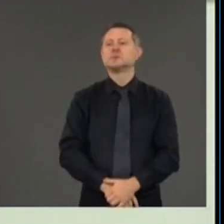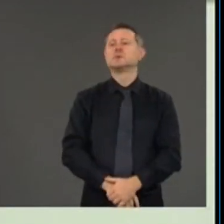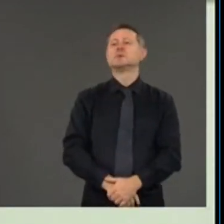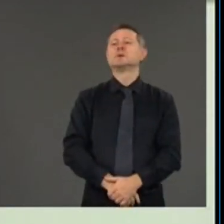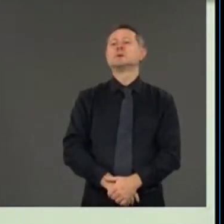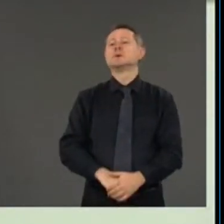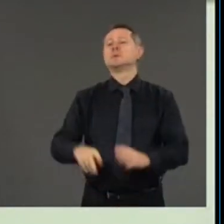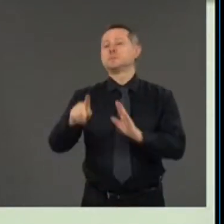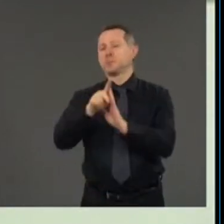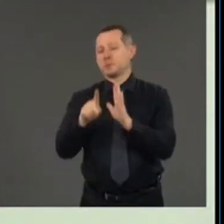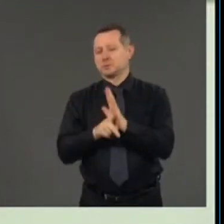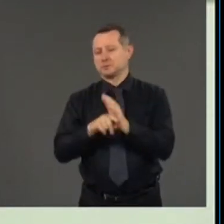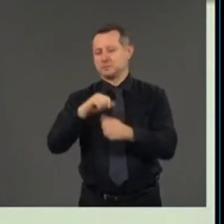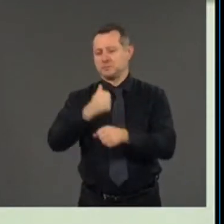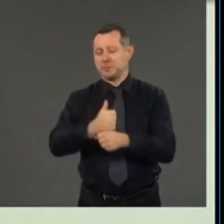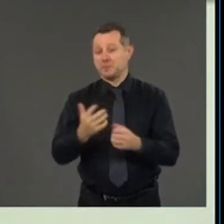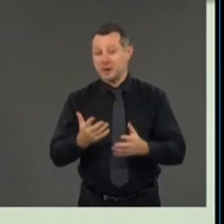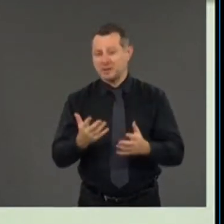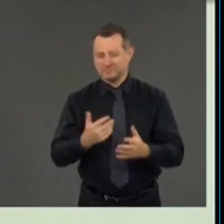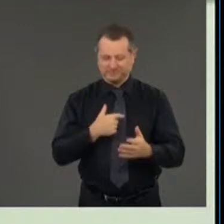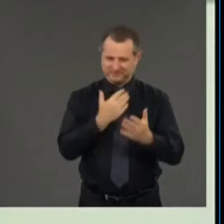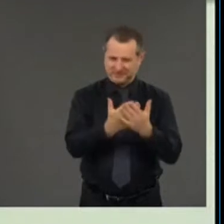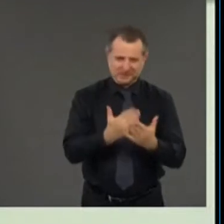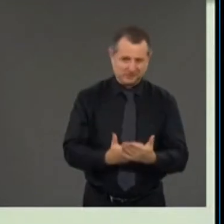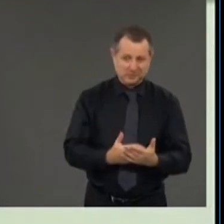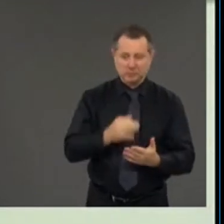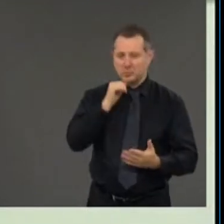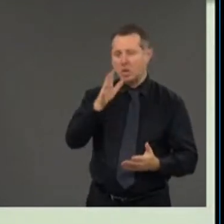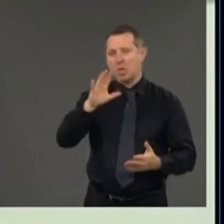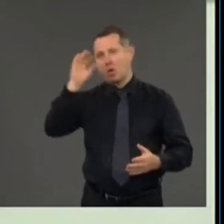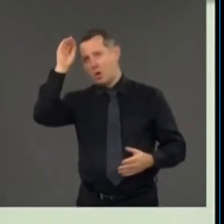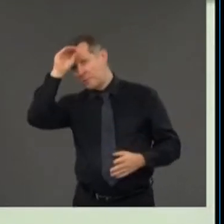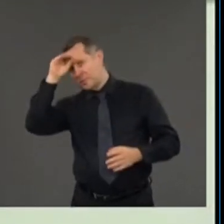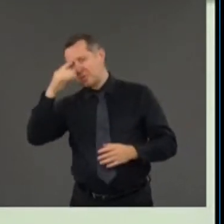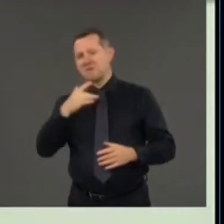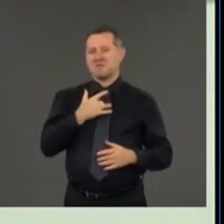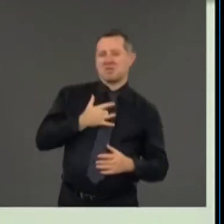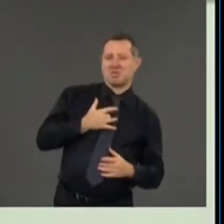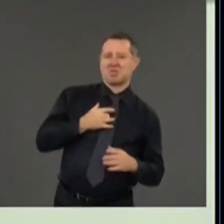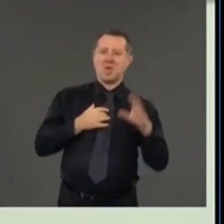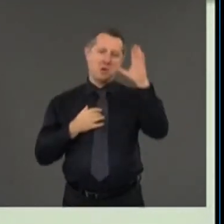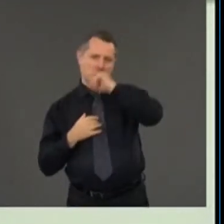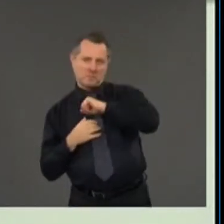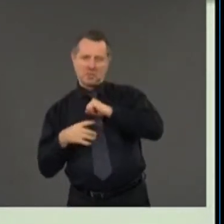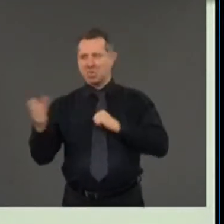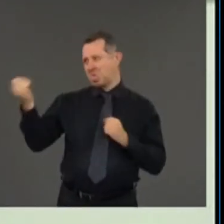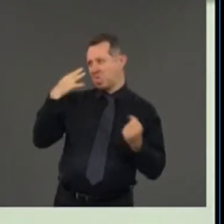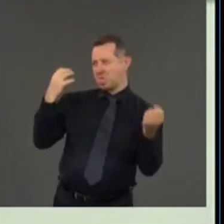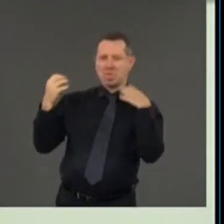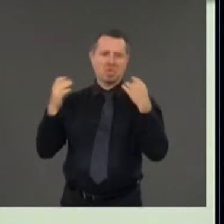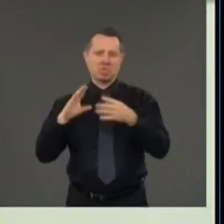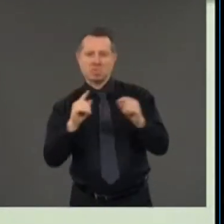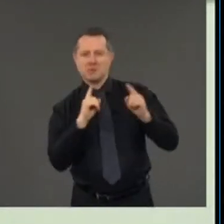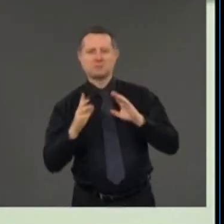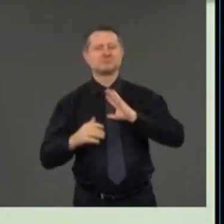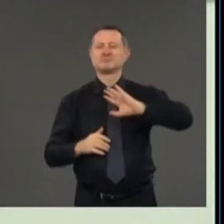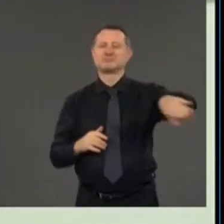fact, not on assumption and opinion. And I want to say compliments to the department and